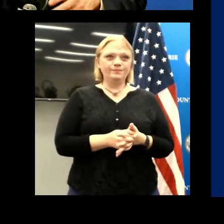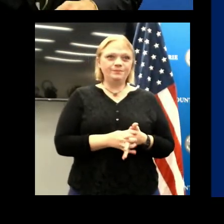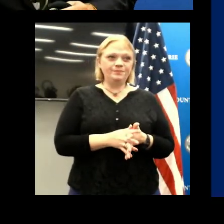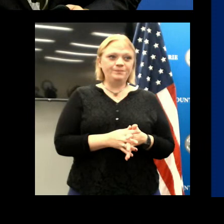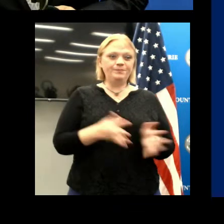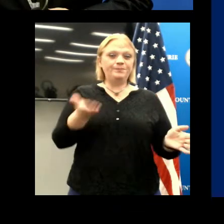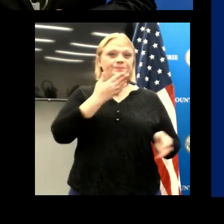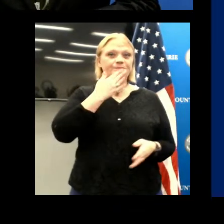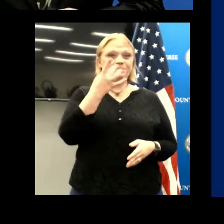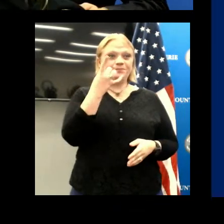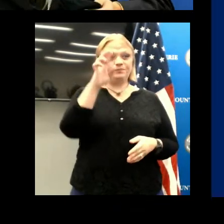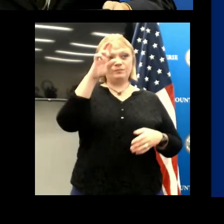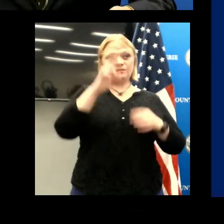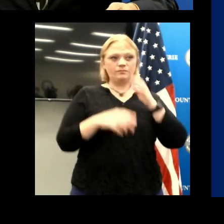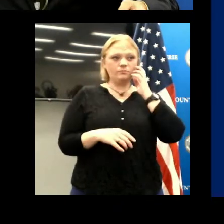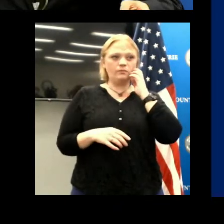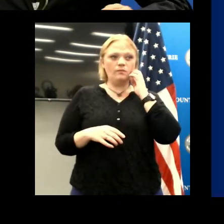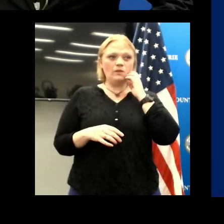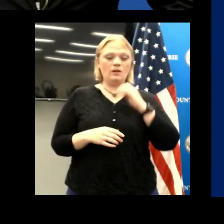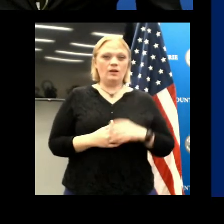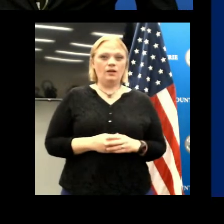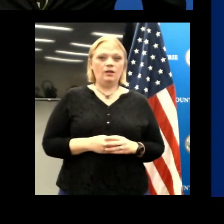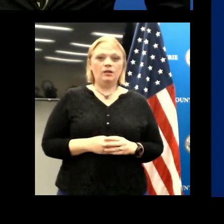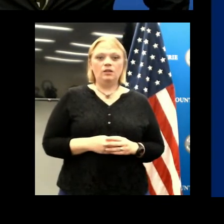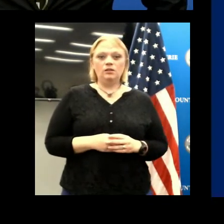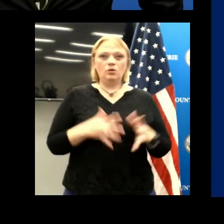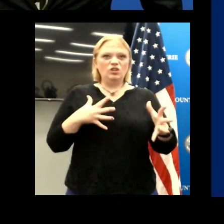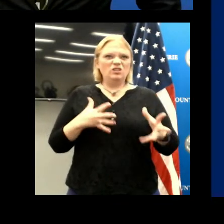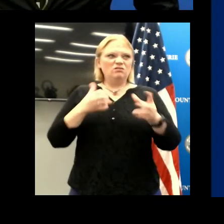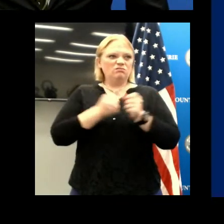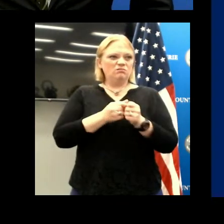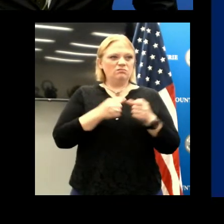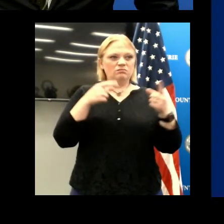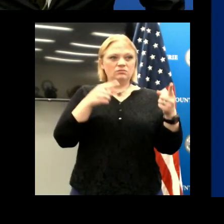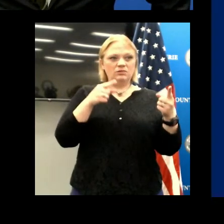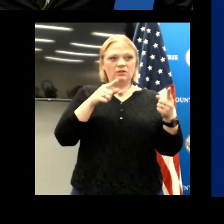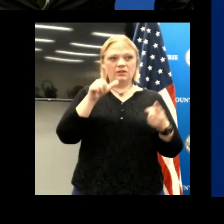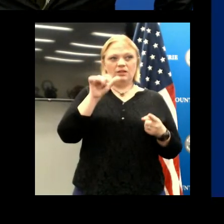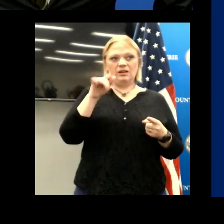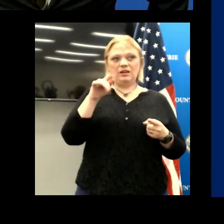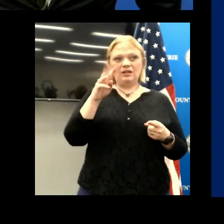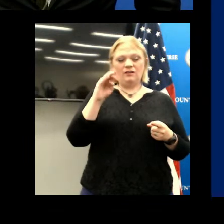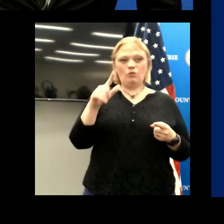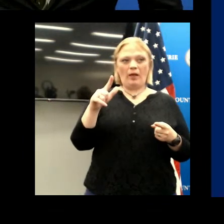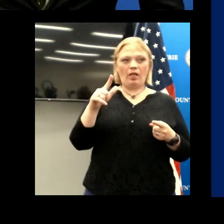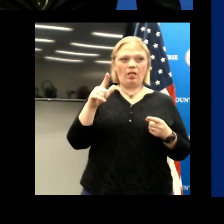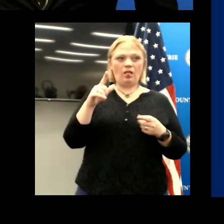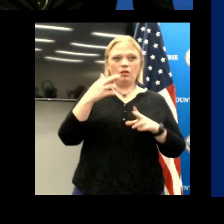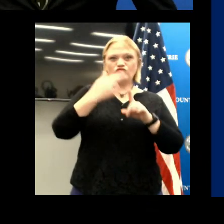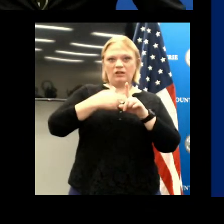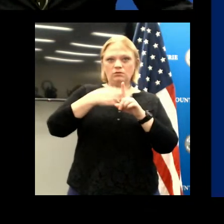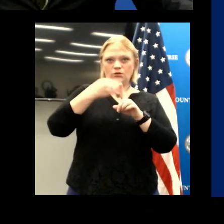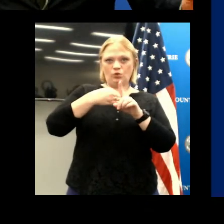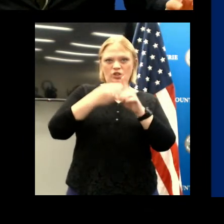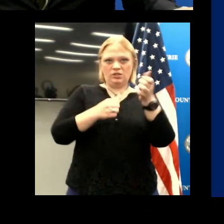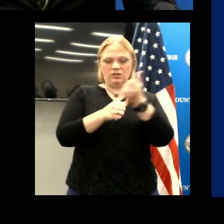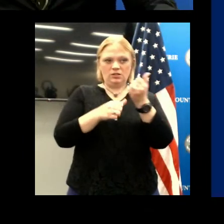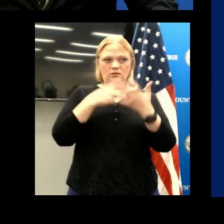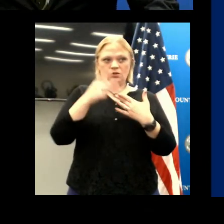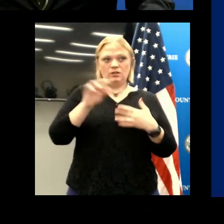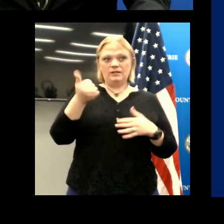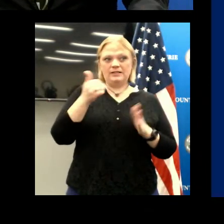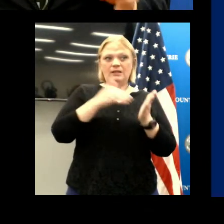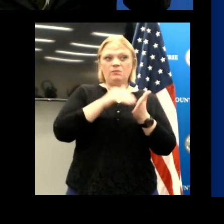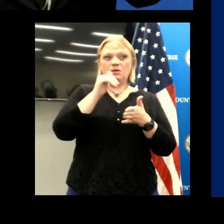Thank you, Doctor. I want to give an update on the Louisville Erie CARES Act rental and mortgage assistance program. $10 million